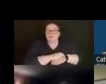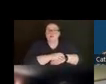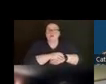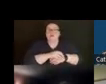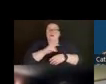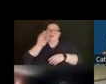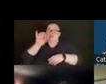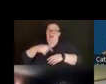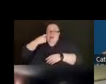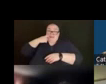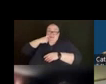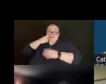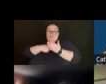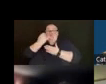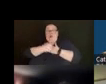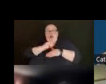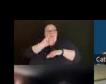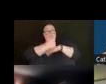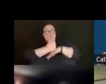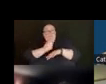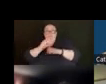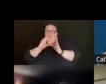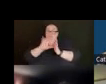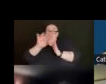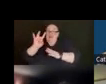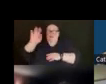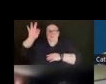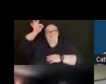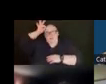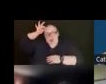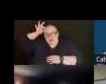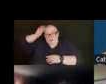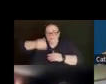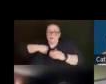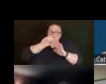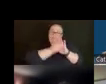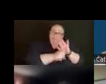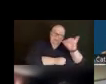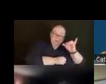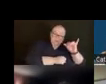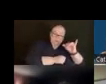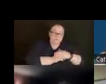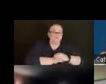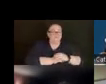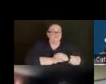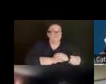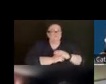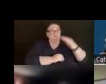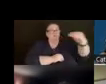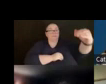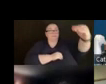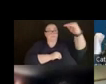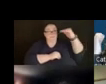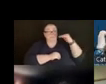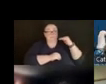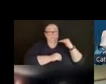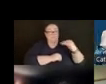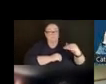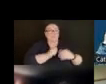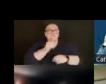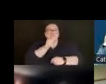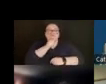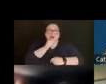under that heading. Then there's private affordable housing, And these are the large developers